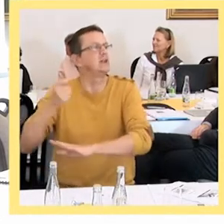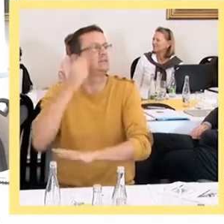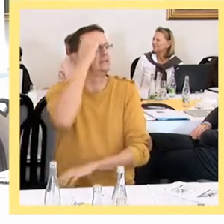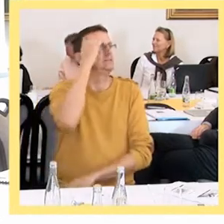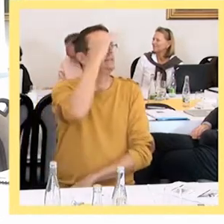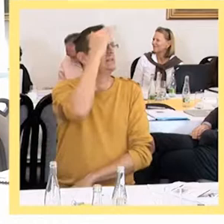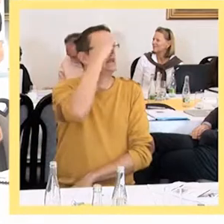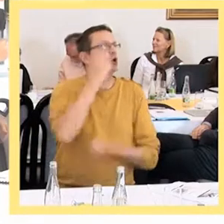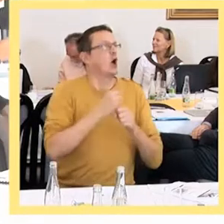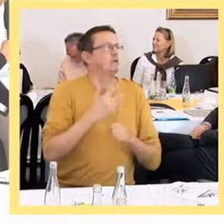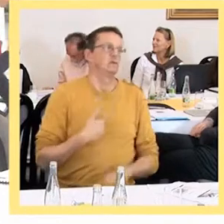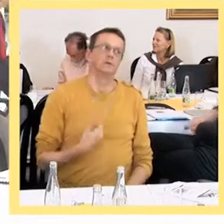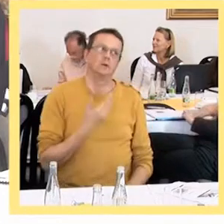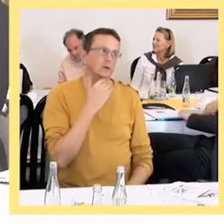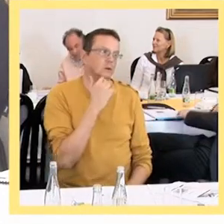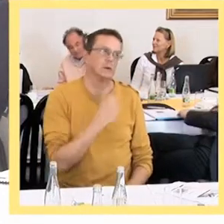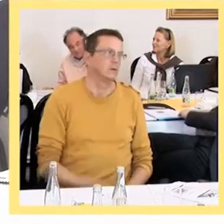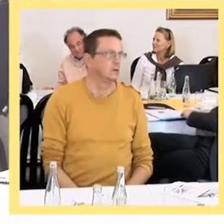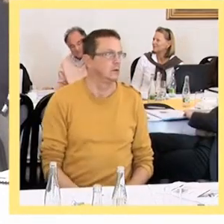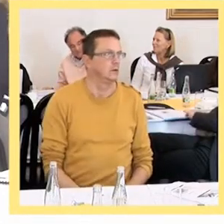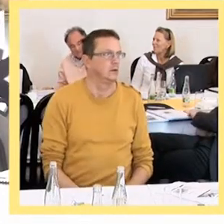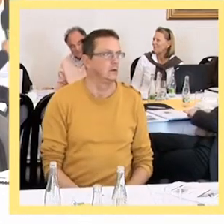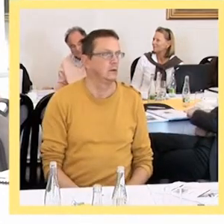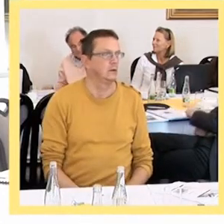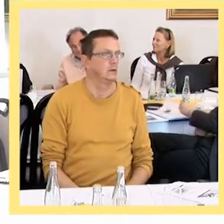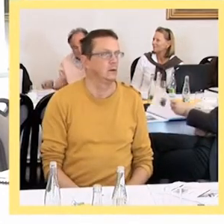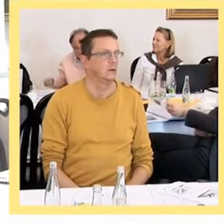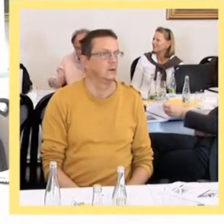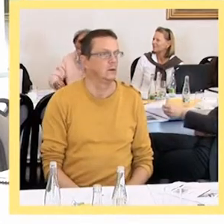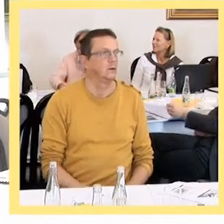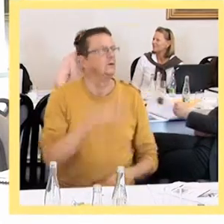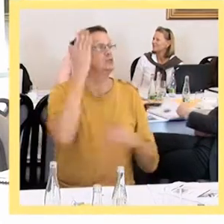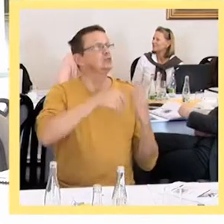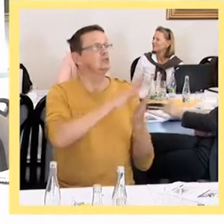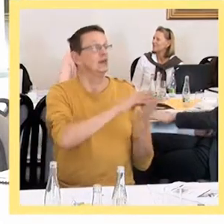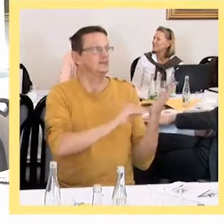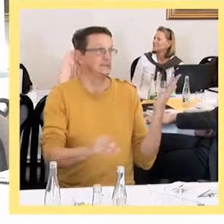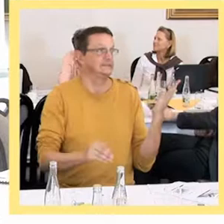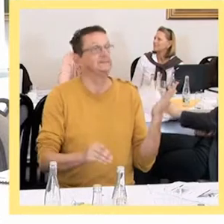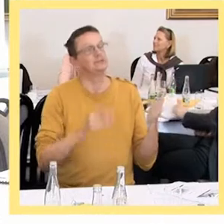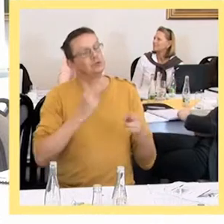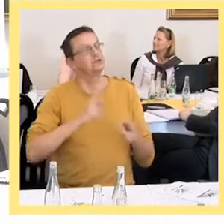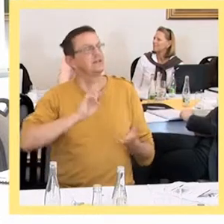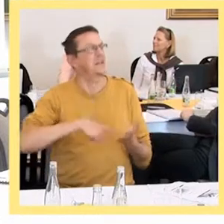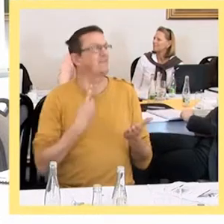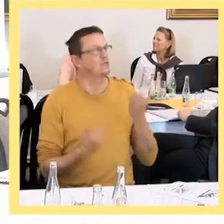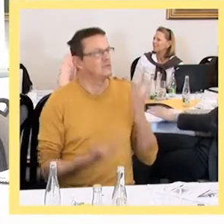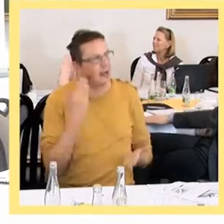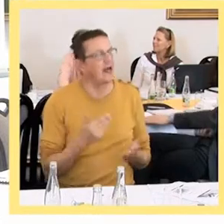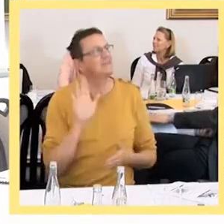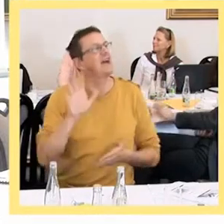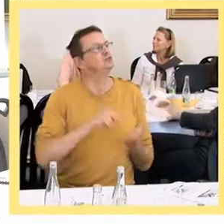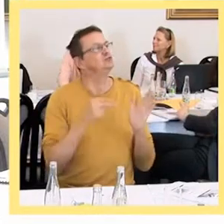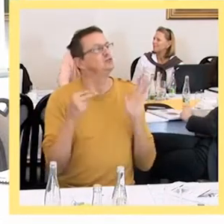really isn't good enough. So as a result, they've had to review and revise their triage systems